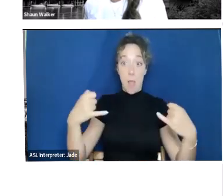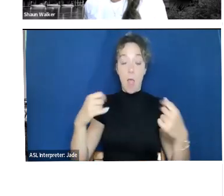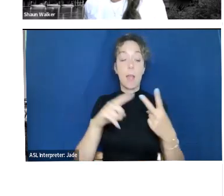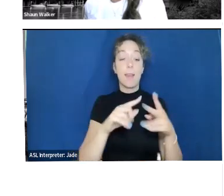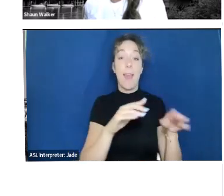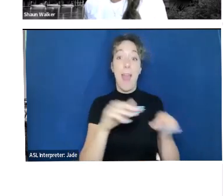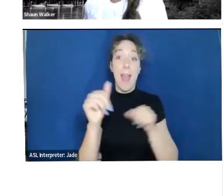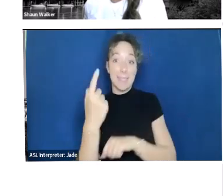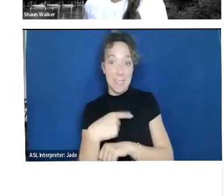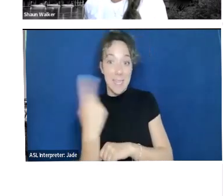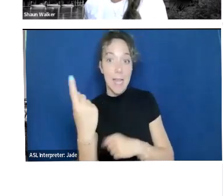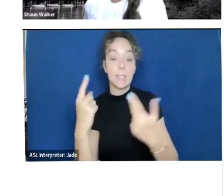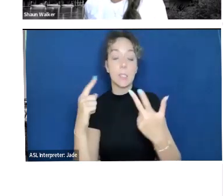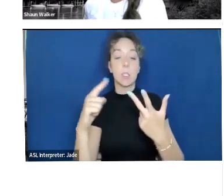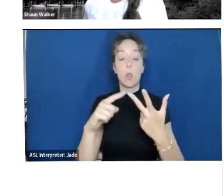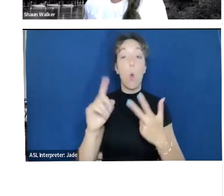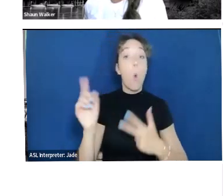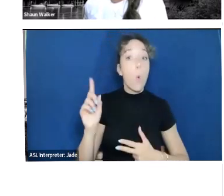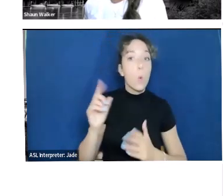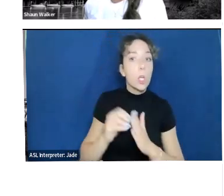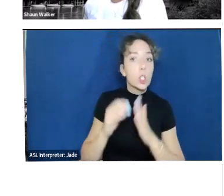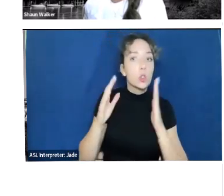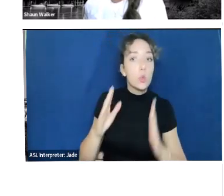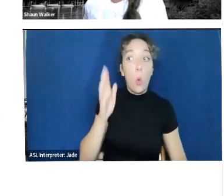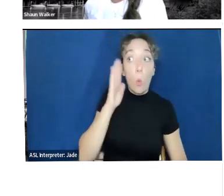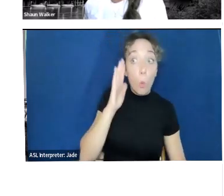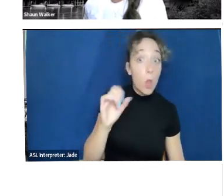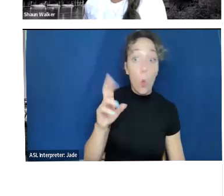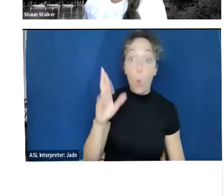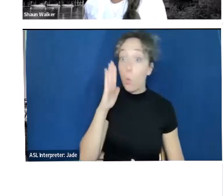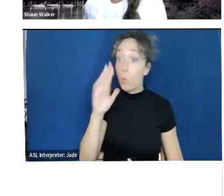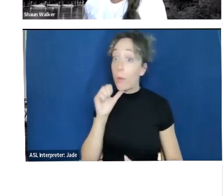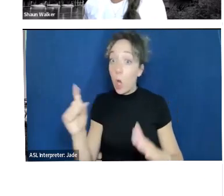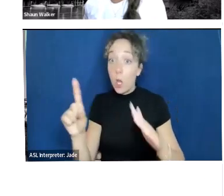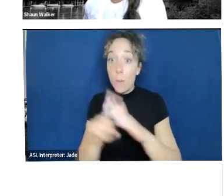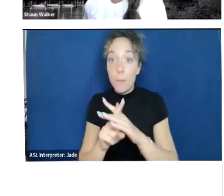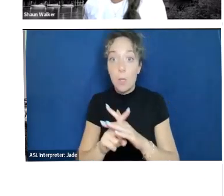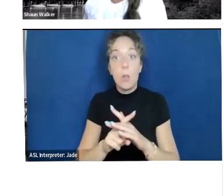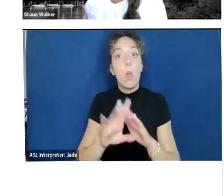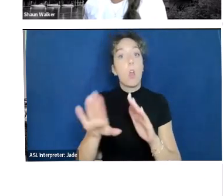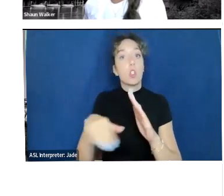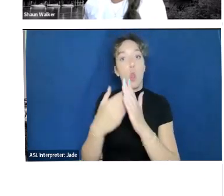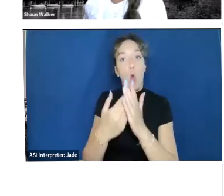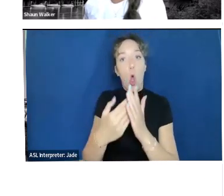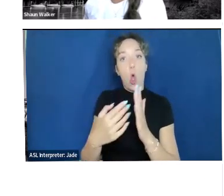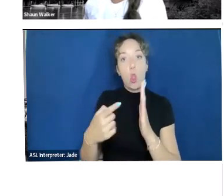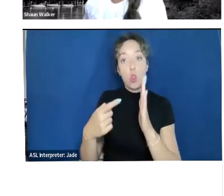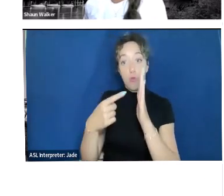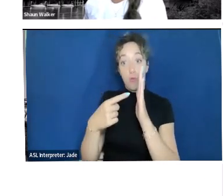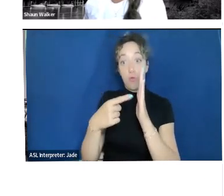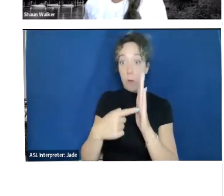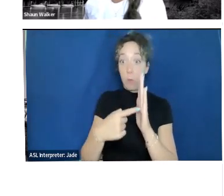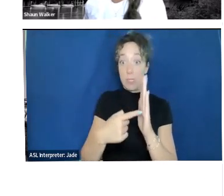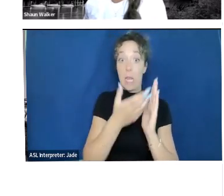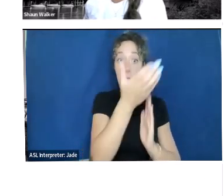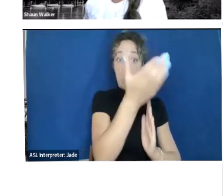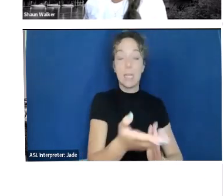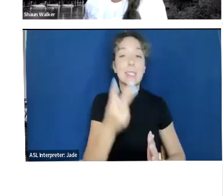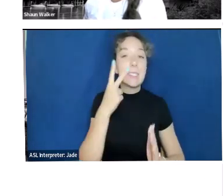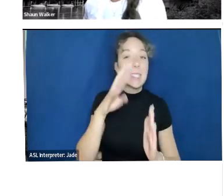dates and where the students will or will not appear are all represented in the table on the screen.